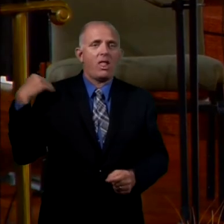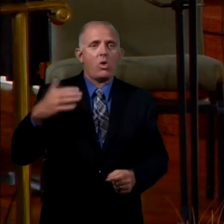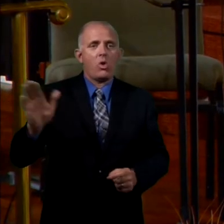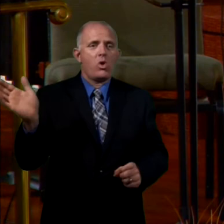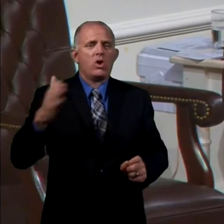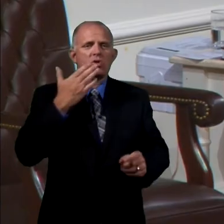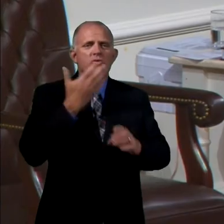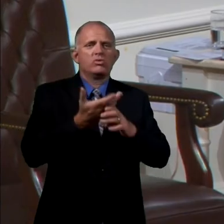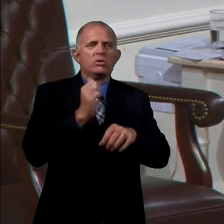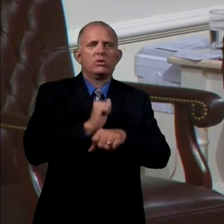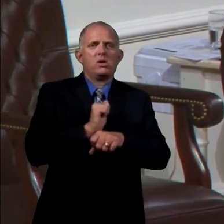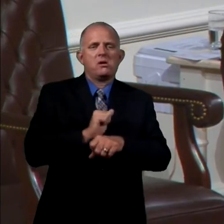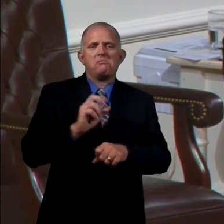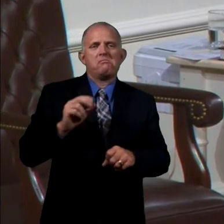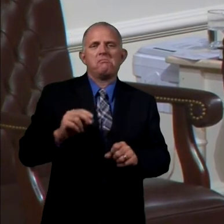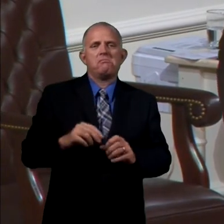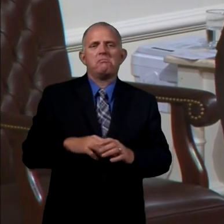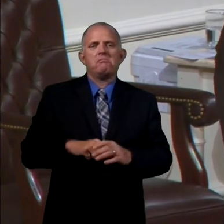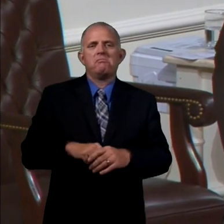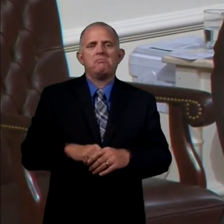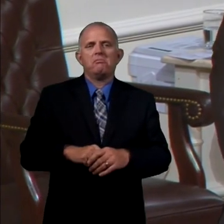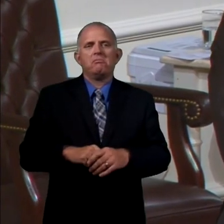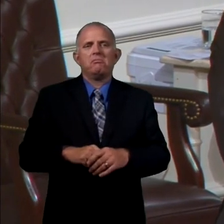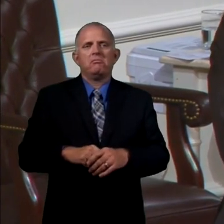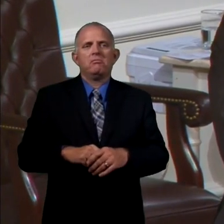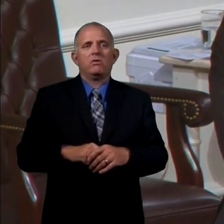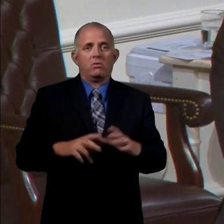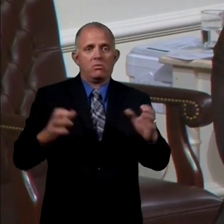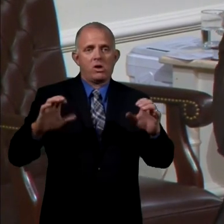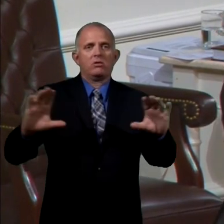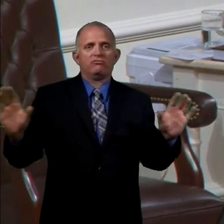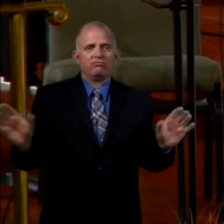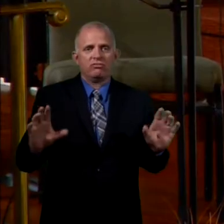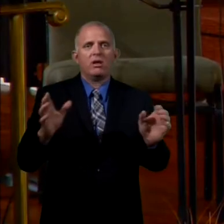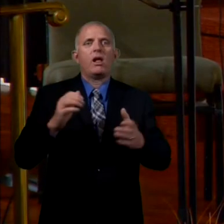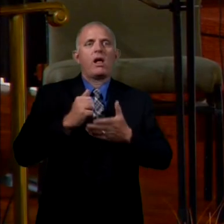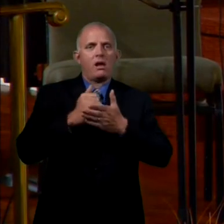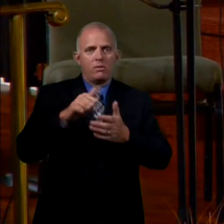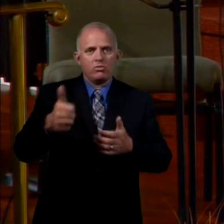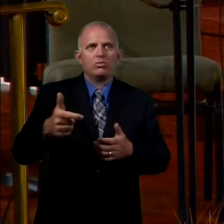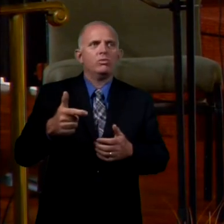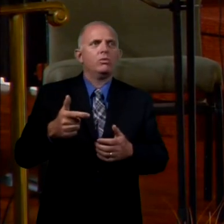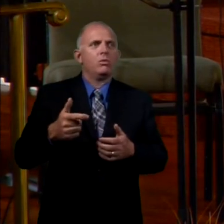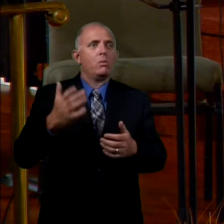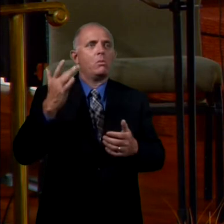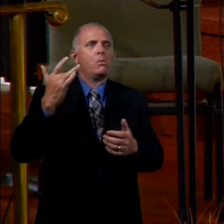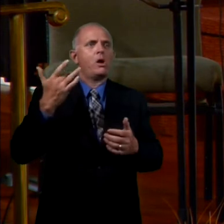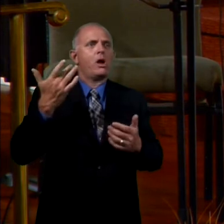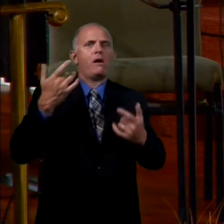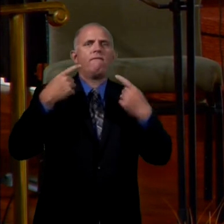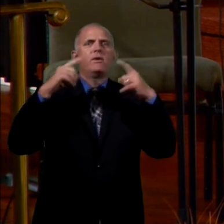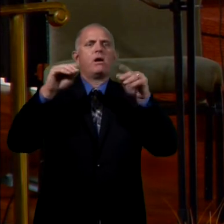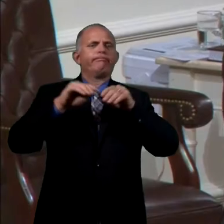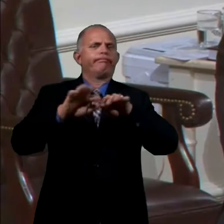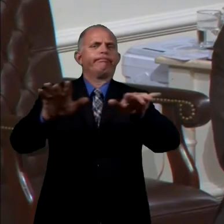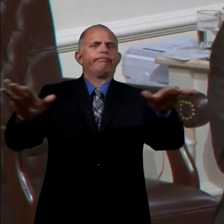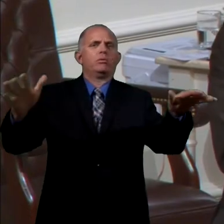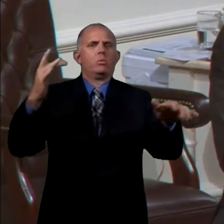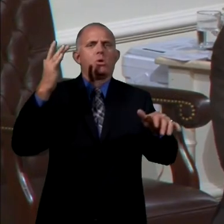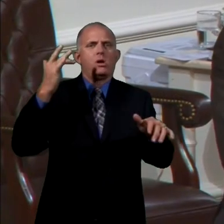want to right now give back to you." You know what they wanted? You know why his fame went abroad? What they could get from